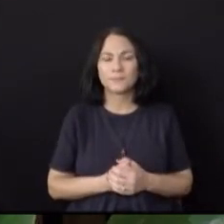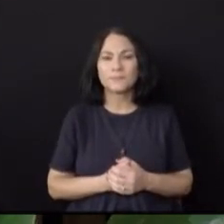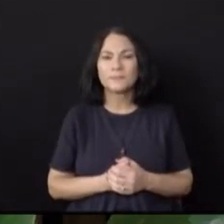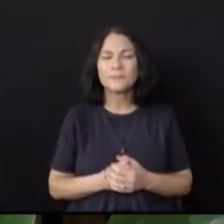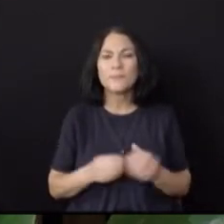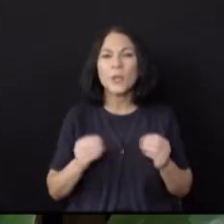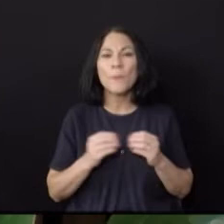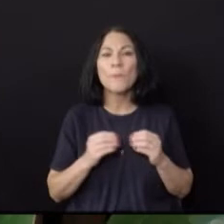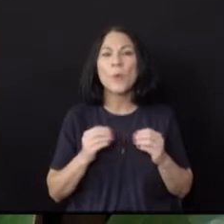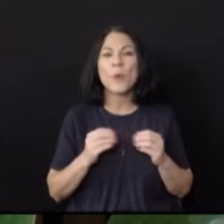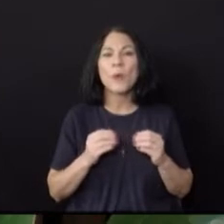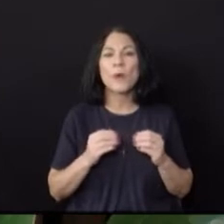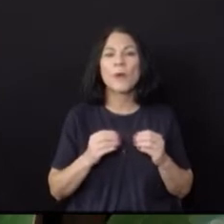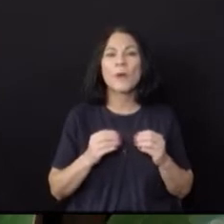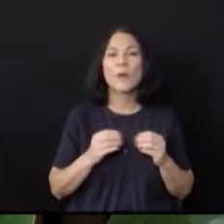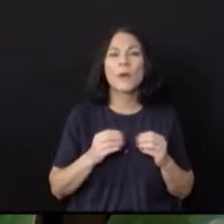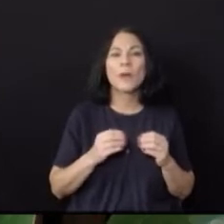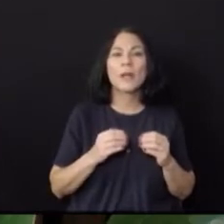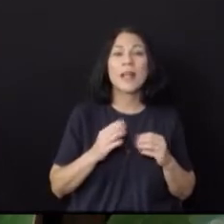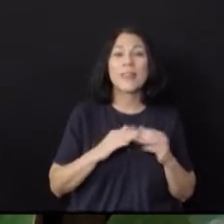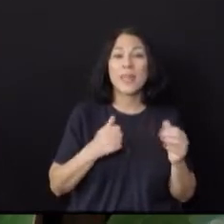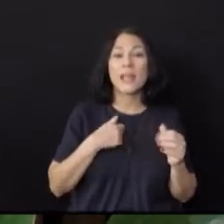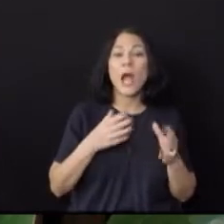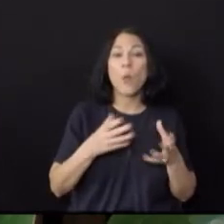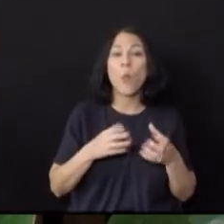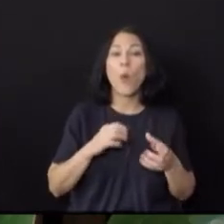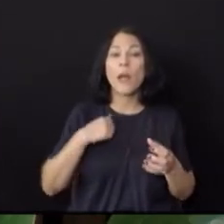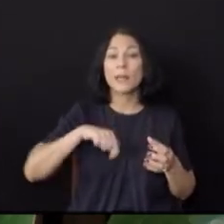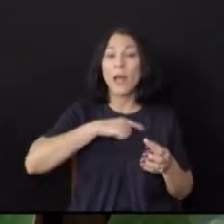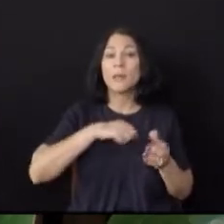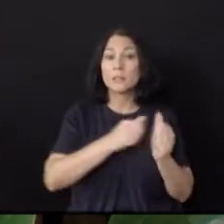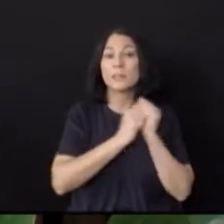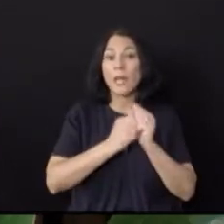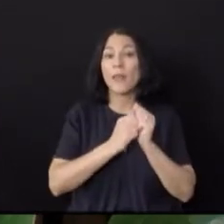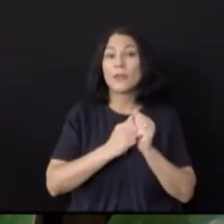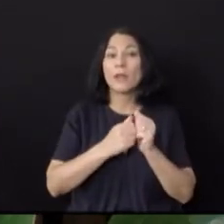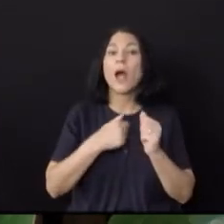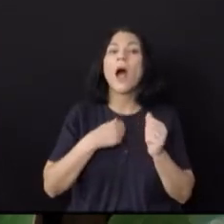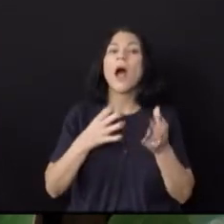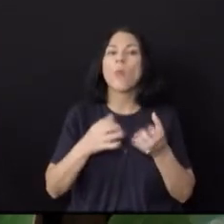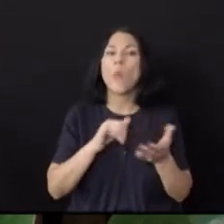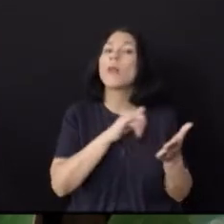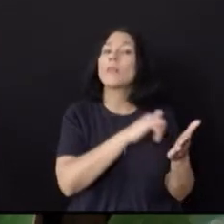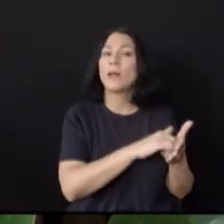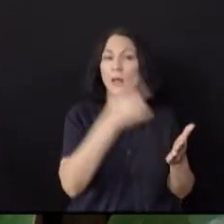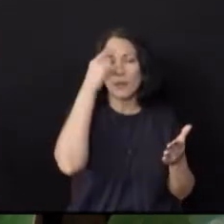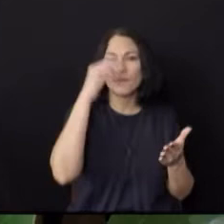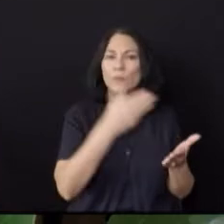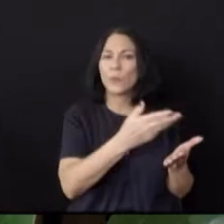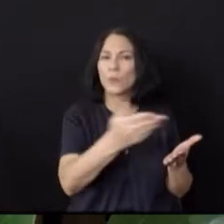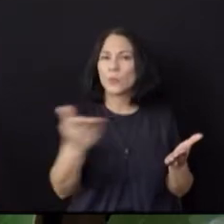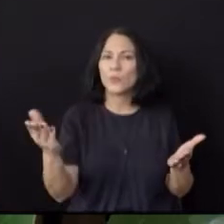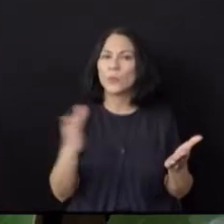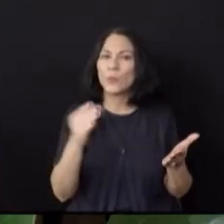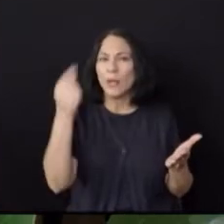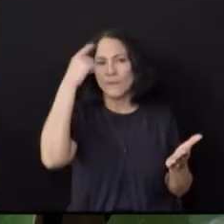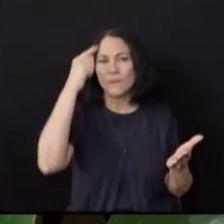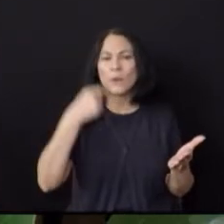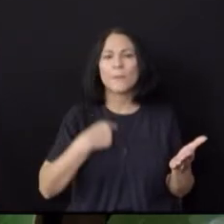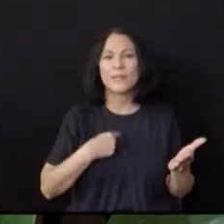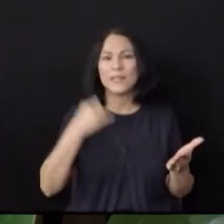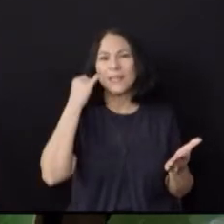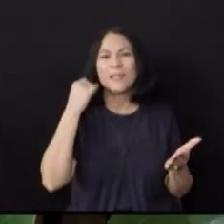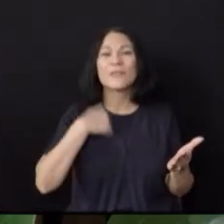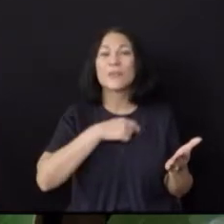More than I want us all together in this sanctuary, I want that for you. I want that for me. Because if we embrace that